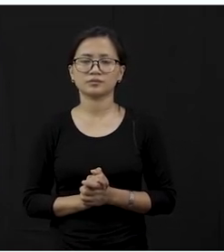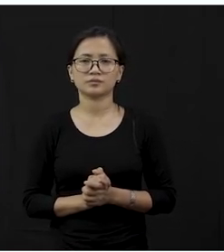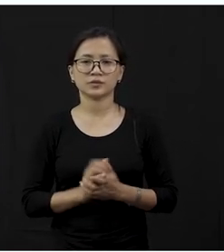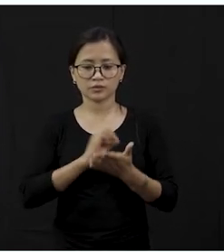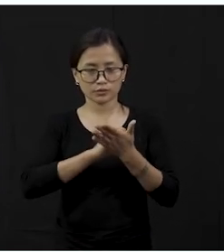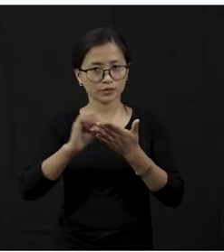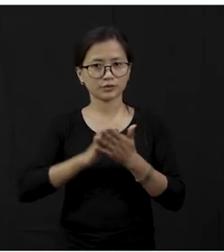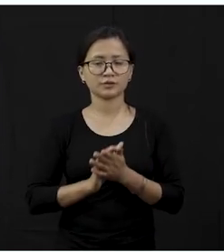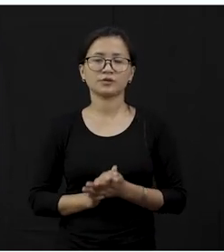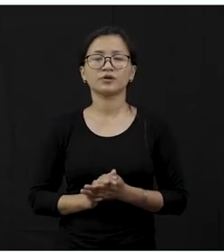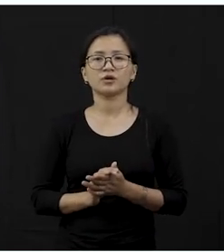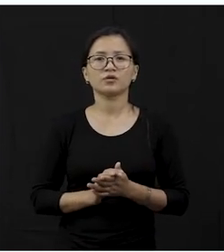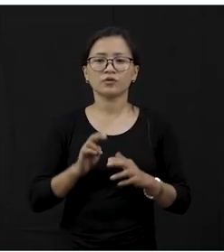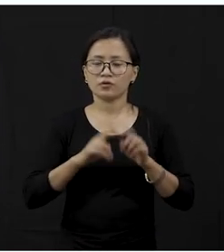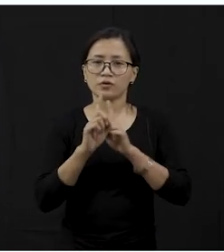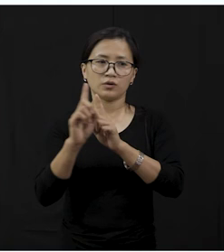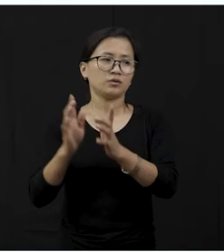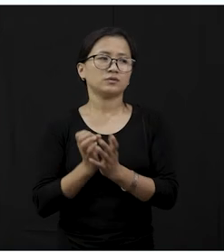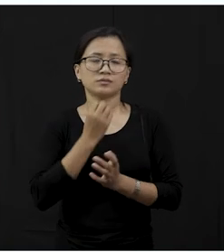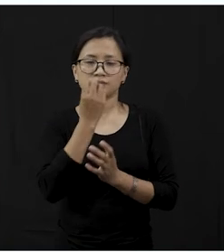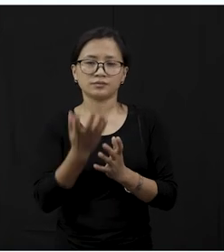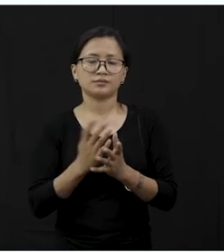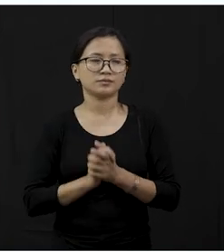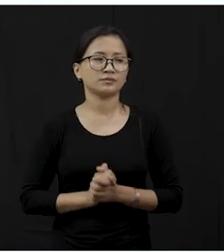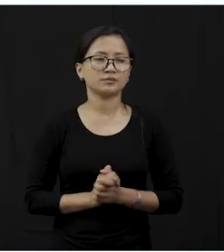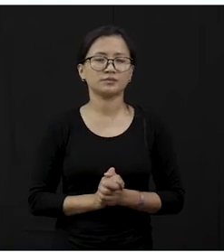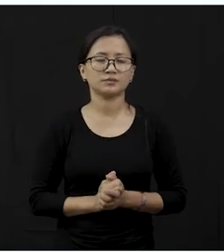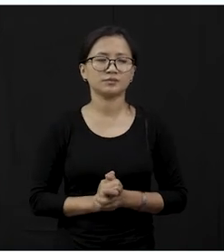Write the following numbers in figures, which is more easier for you.